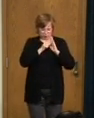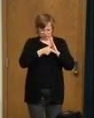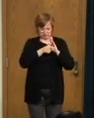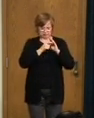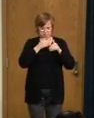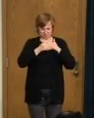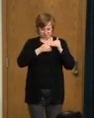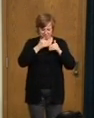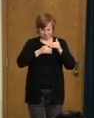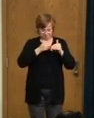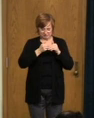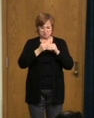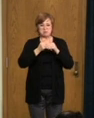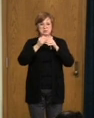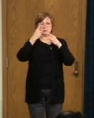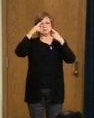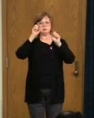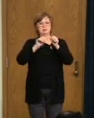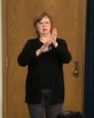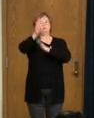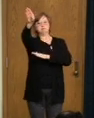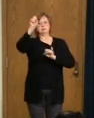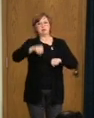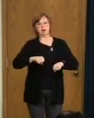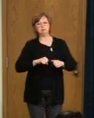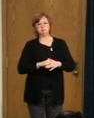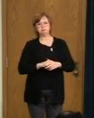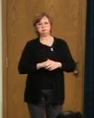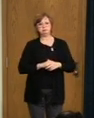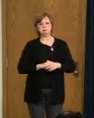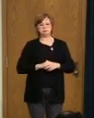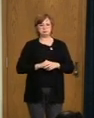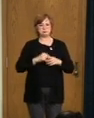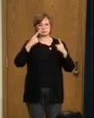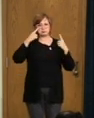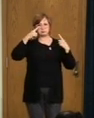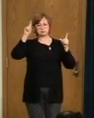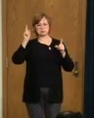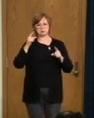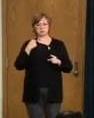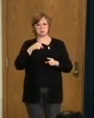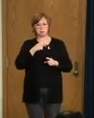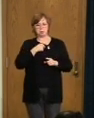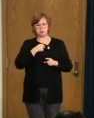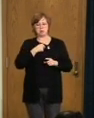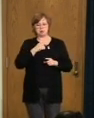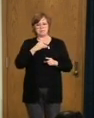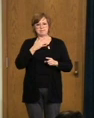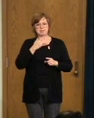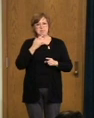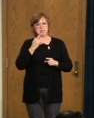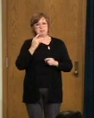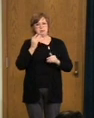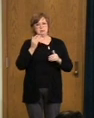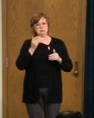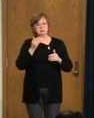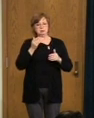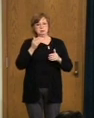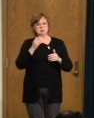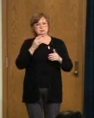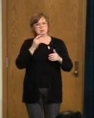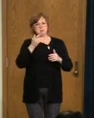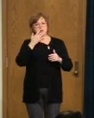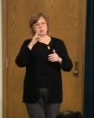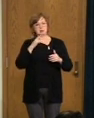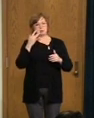with our plans as we find ourselves on the backside of this virus, and we are very close to that with the